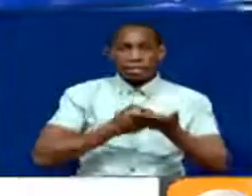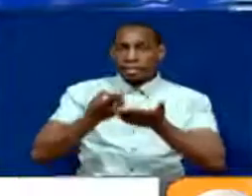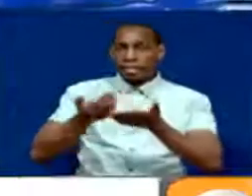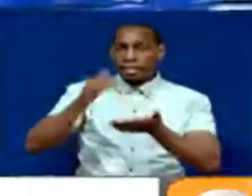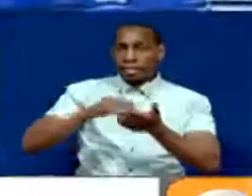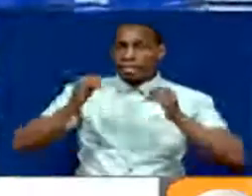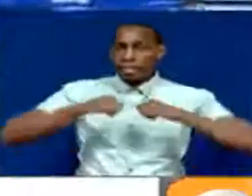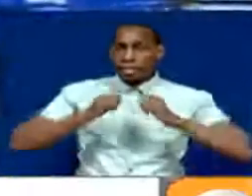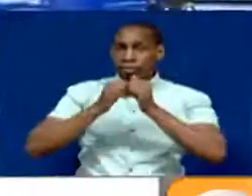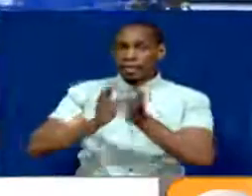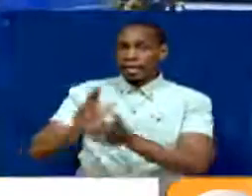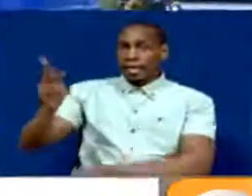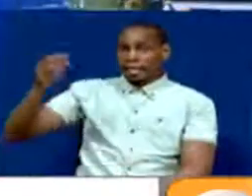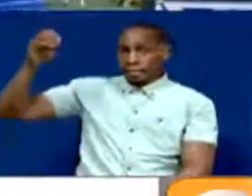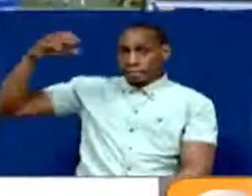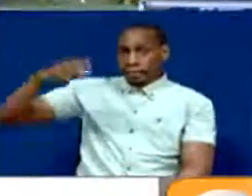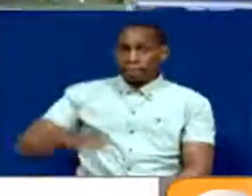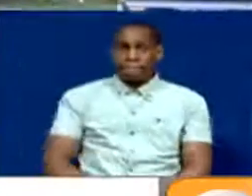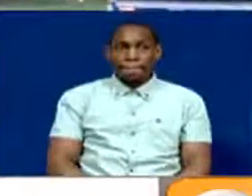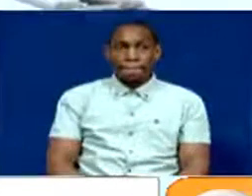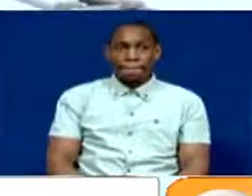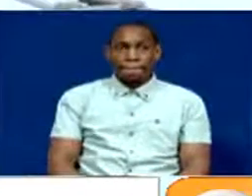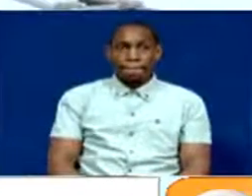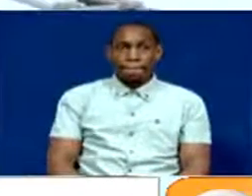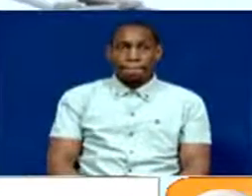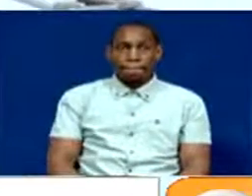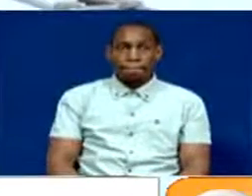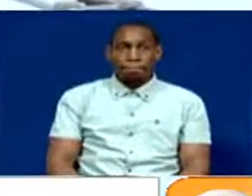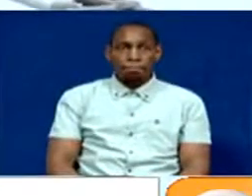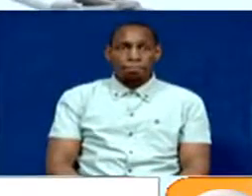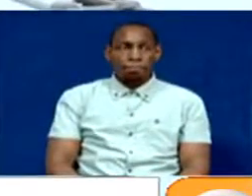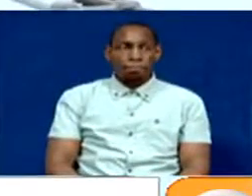renegotiate their agreements with Kenya Power. Faisal Ahmed, Citizen TV, Nairobi.